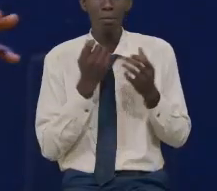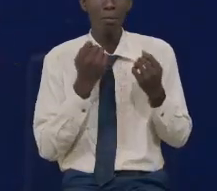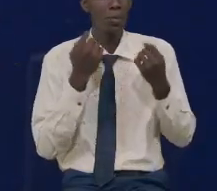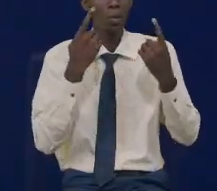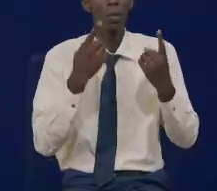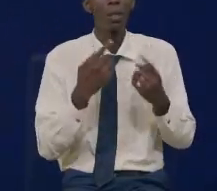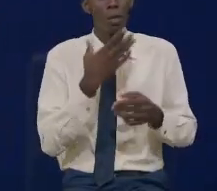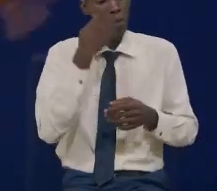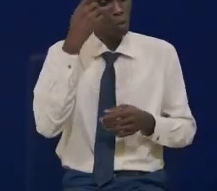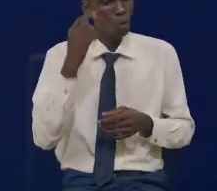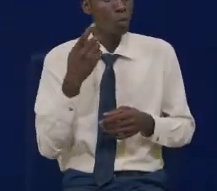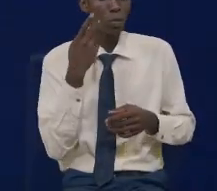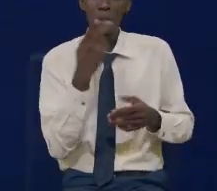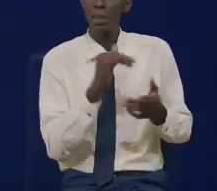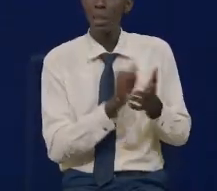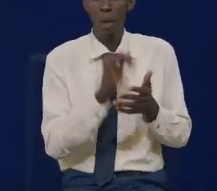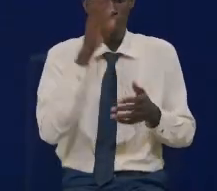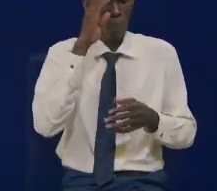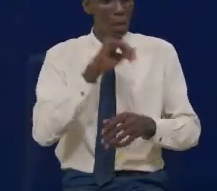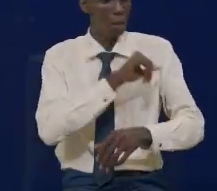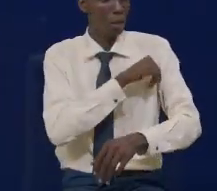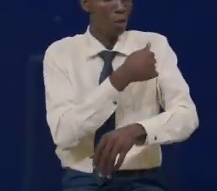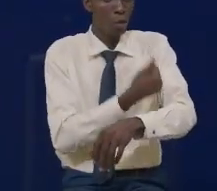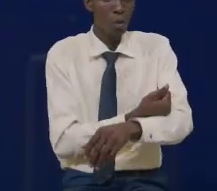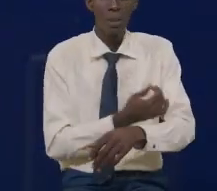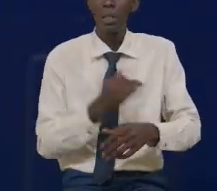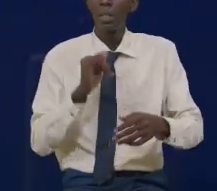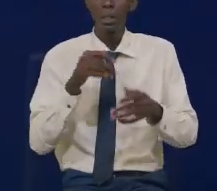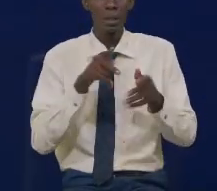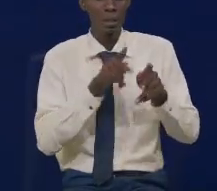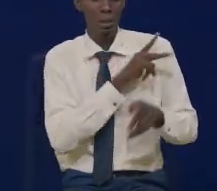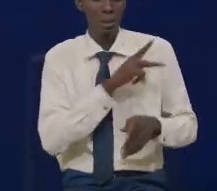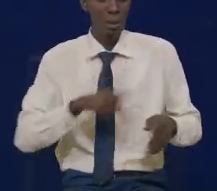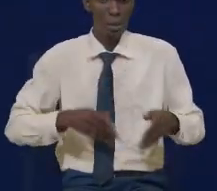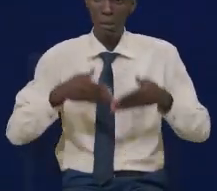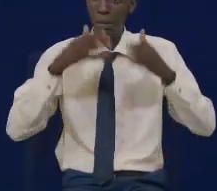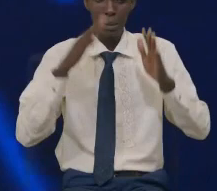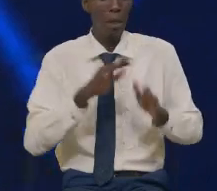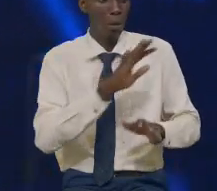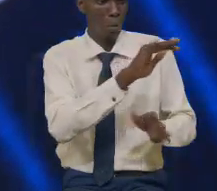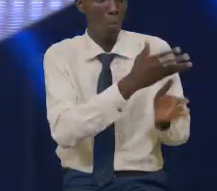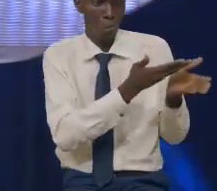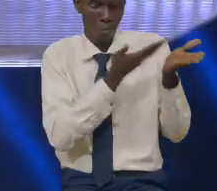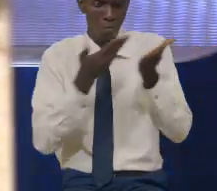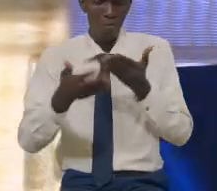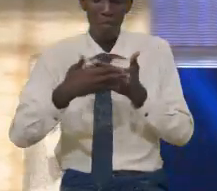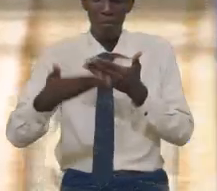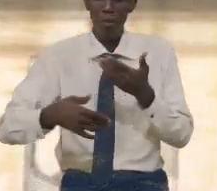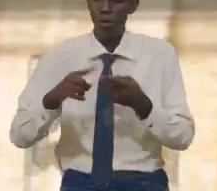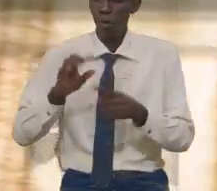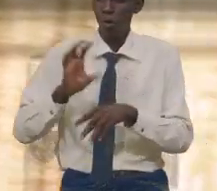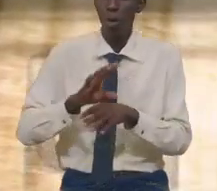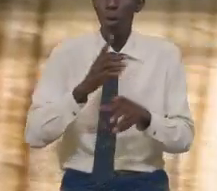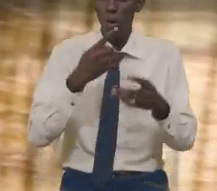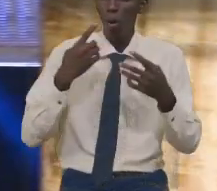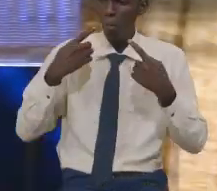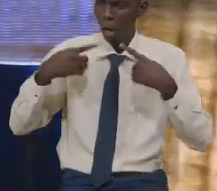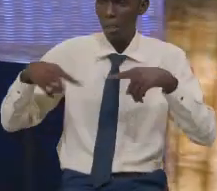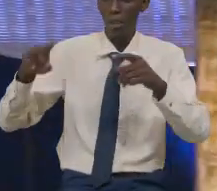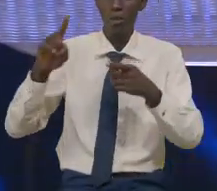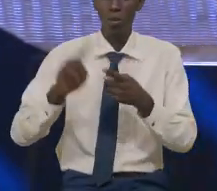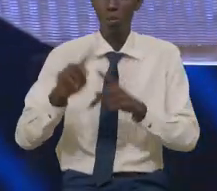because of his position. Come and tell our church. And then they bring the Nebuchadnezzar and